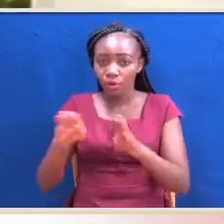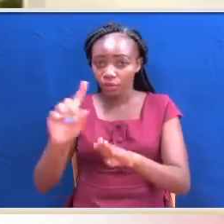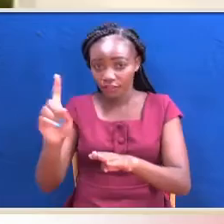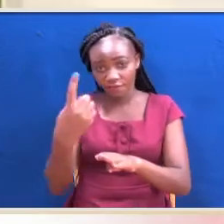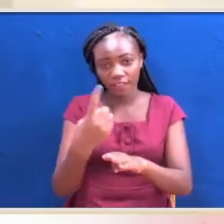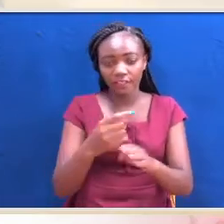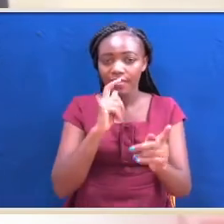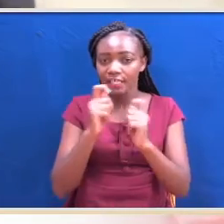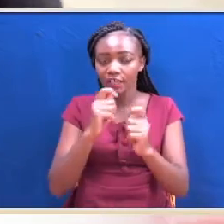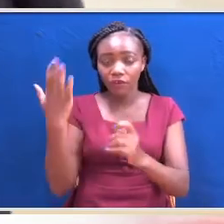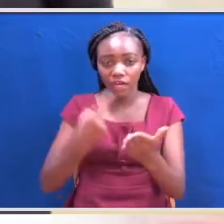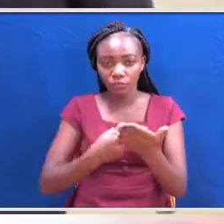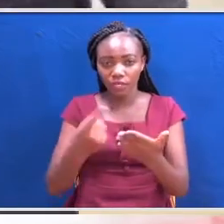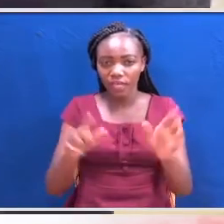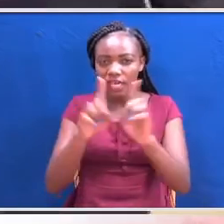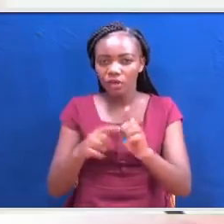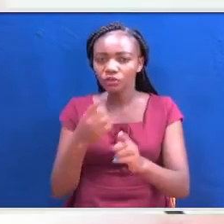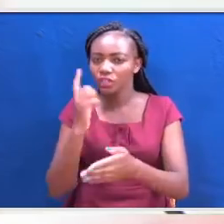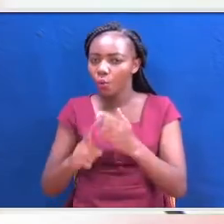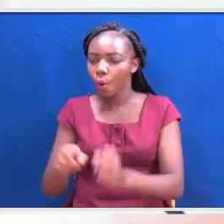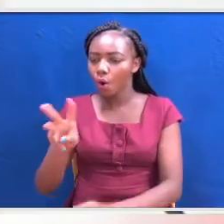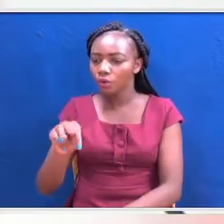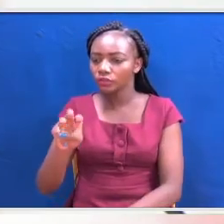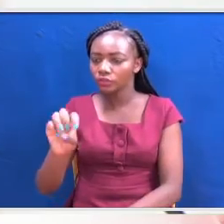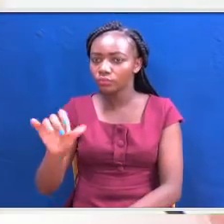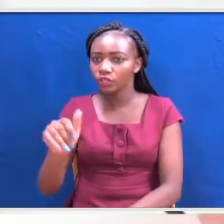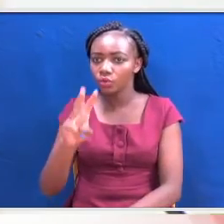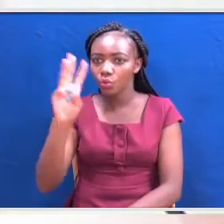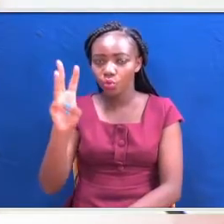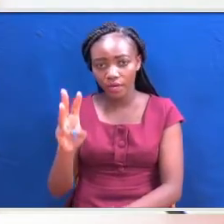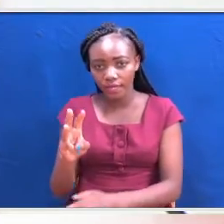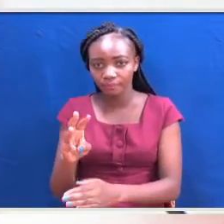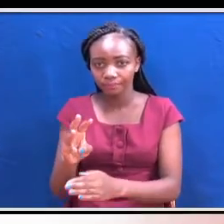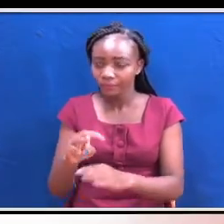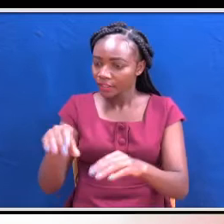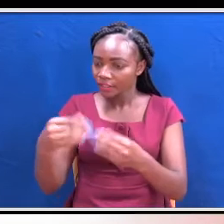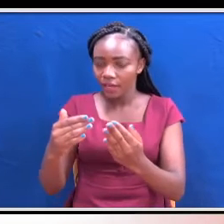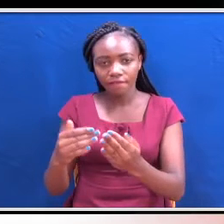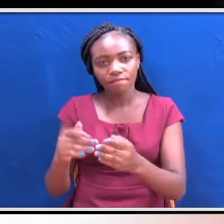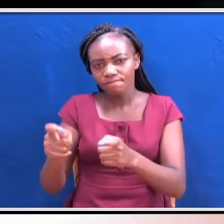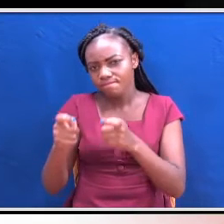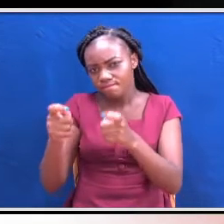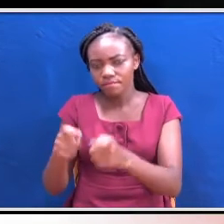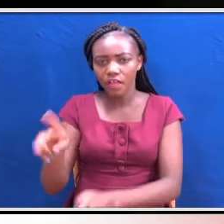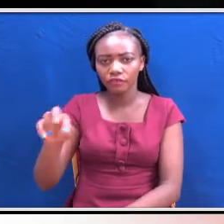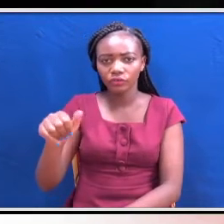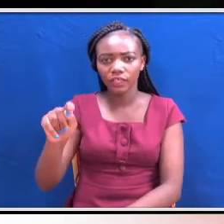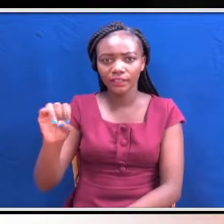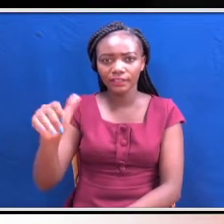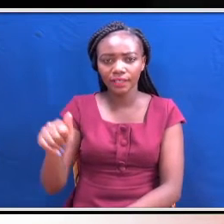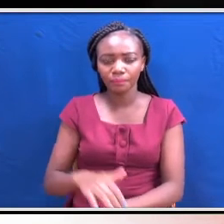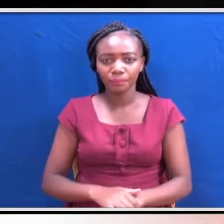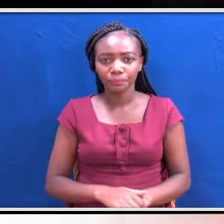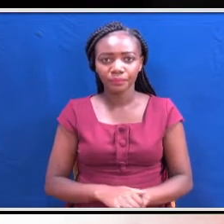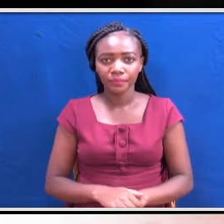last week, claiming that Mwilu may favor Ngatia in the search for the next CJ. My name is William Huko. I am a judge